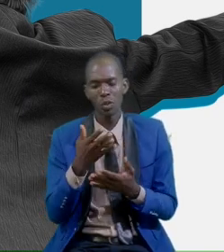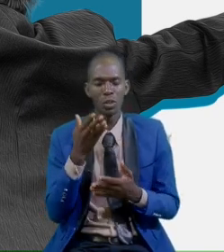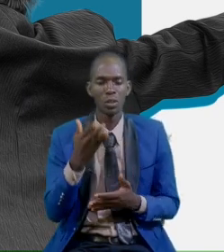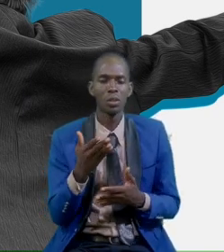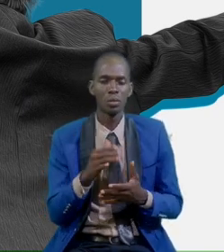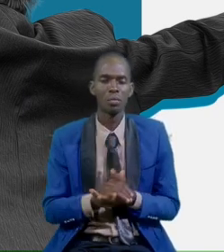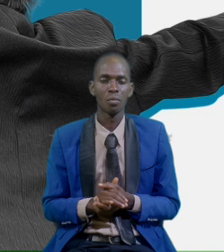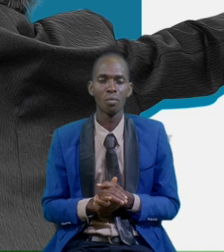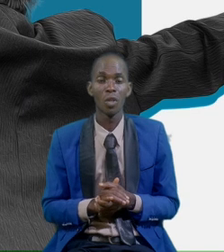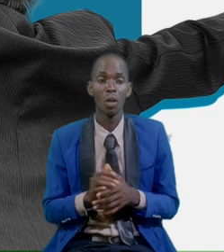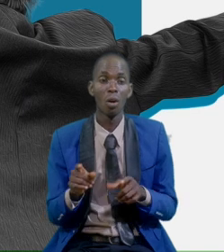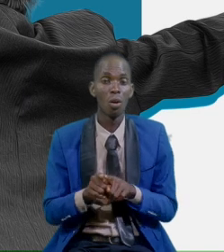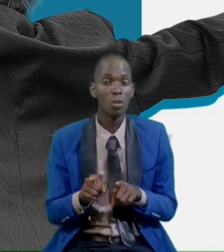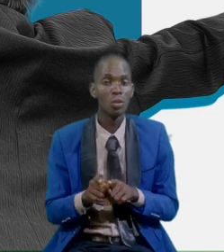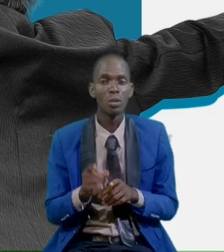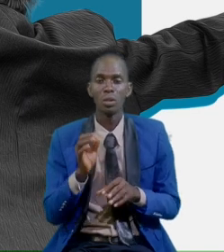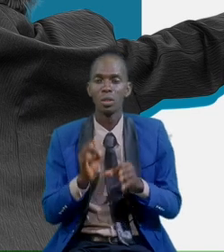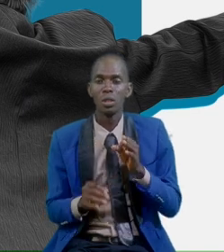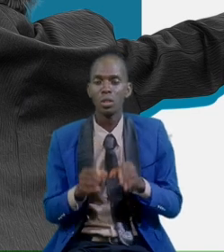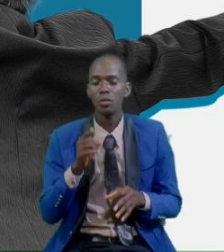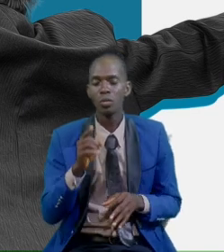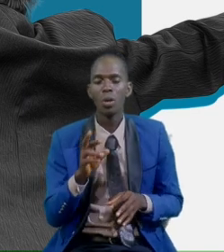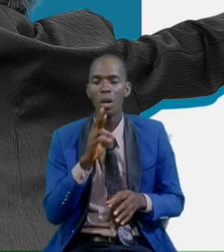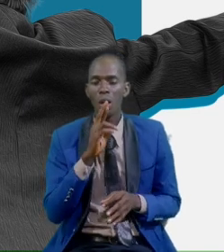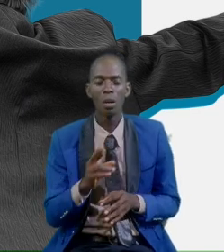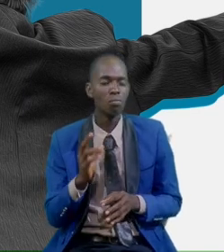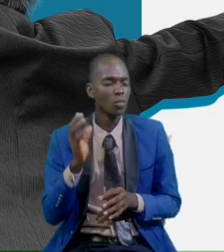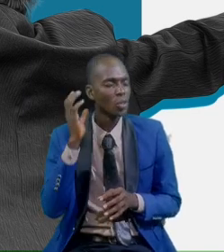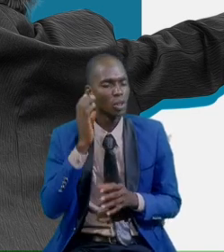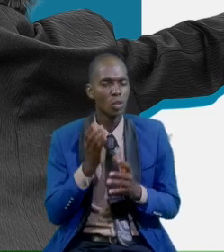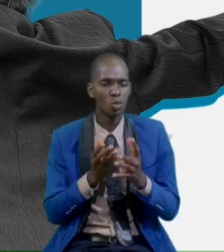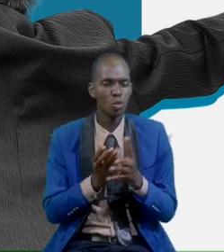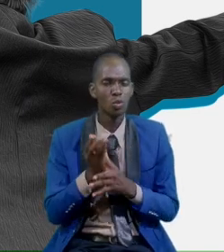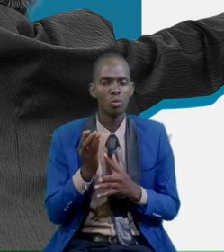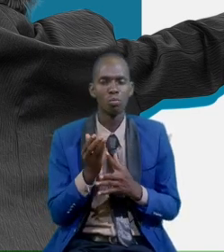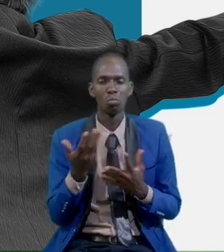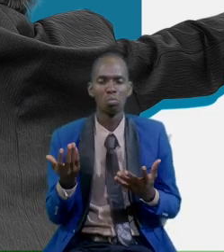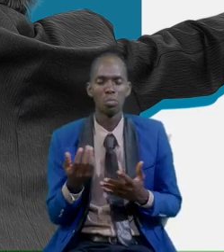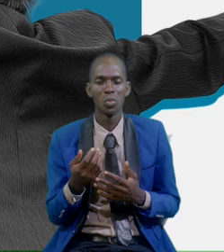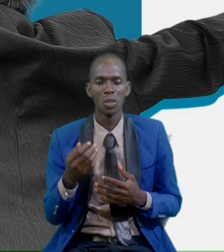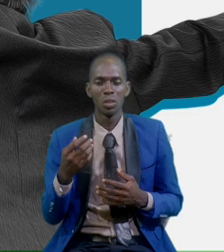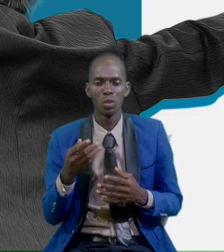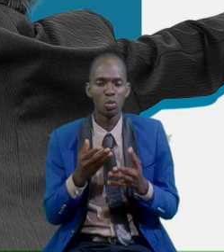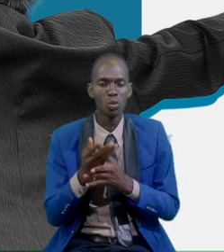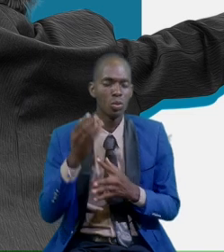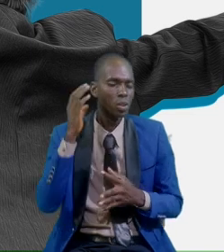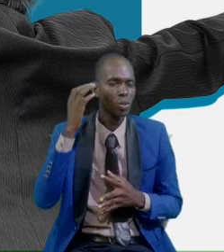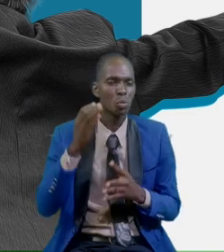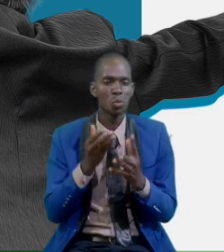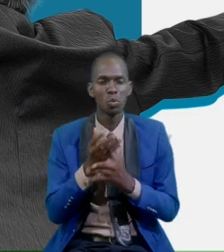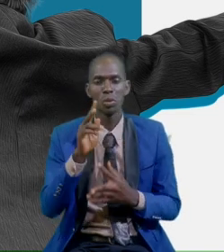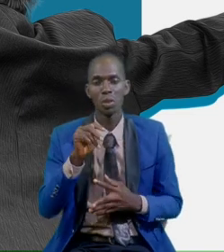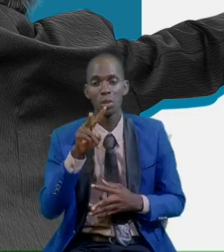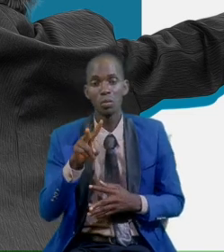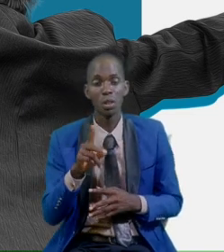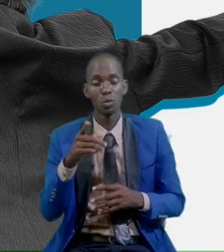Also, if you are listening via the radio or television, and you just gave your life to Christ,